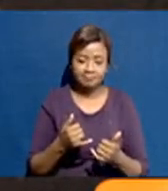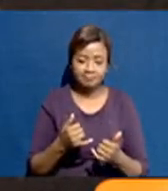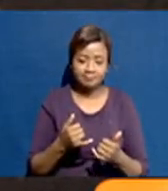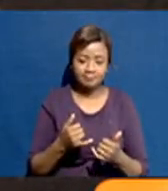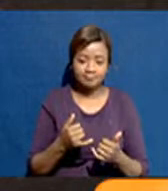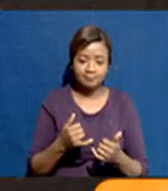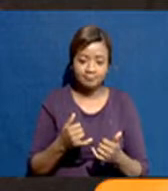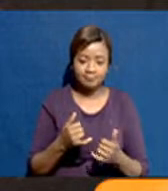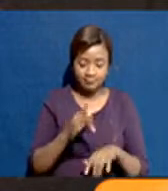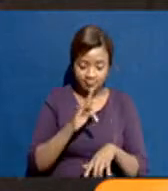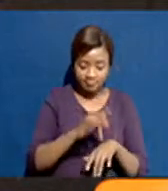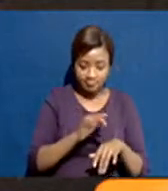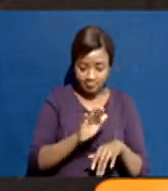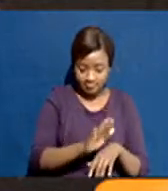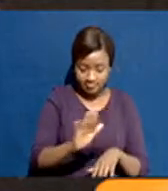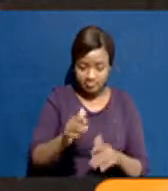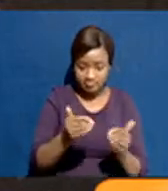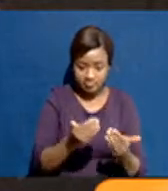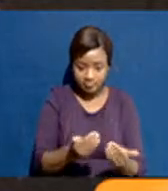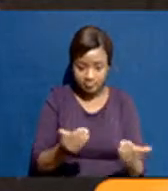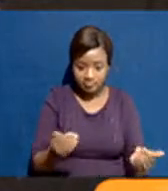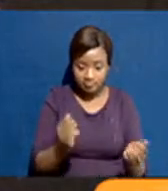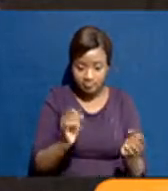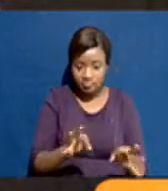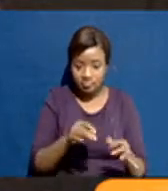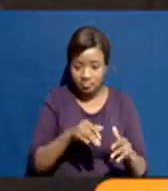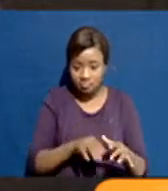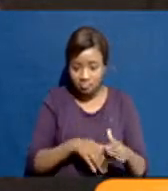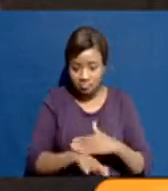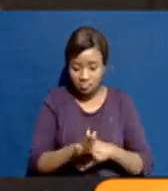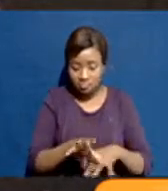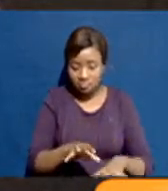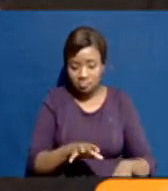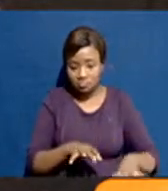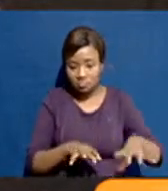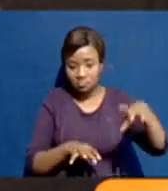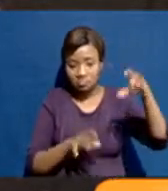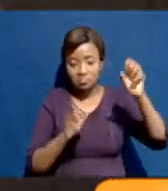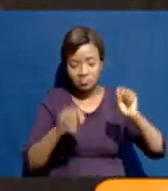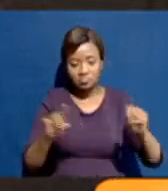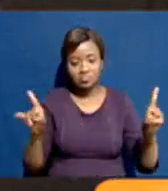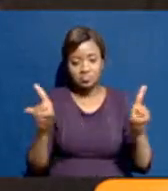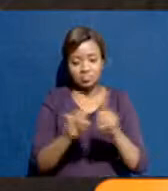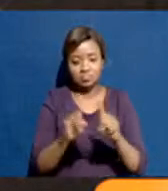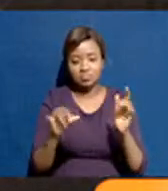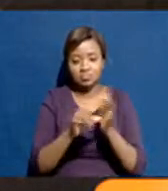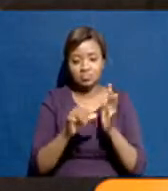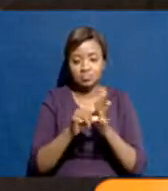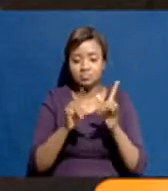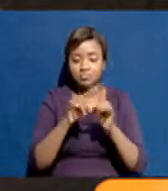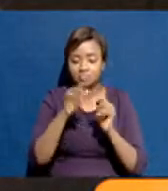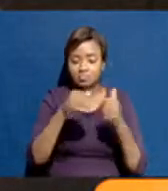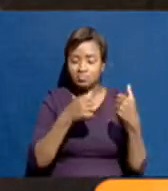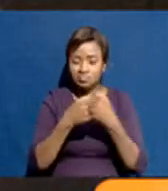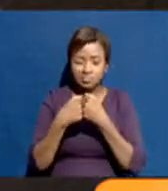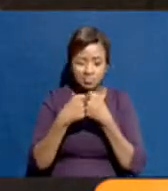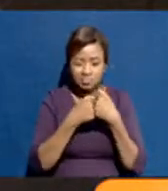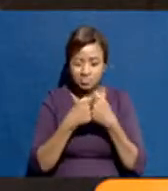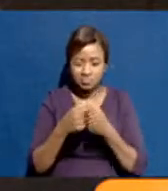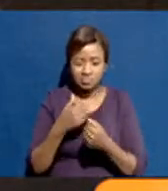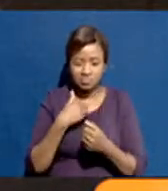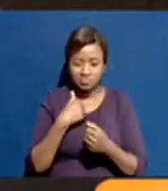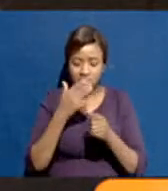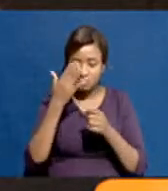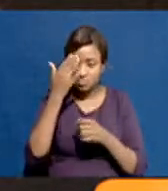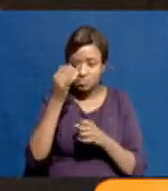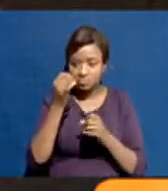their own children vulnerable to the same conditions that they're in. We also say it's a layered challenge because if you